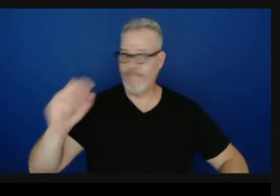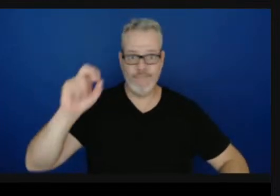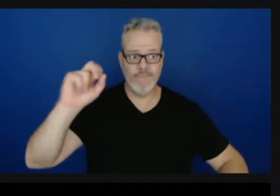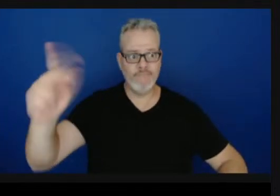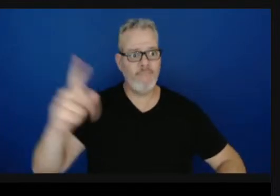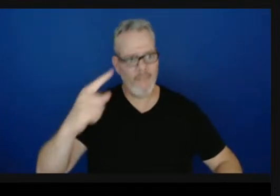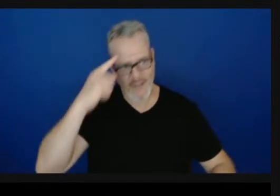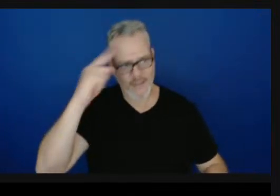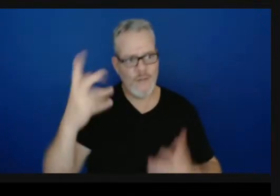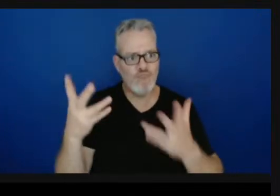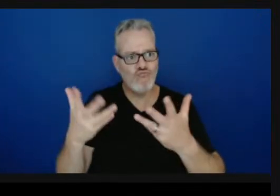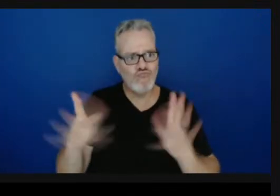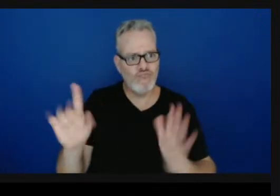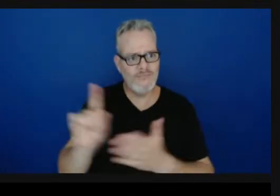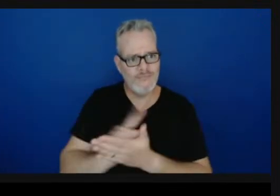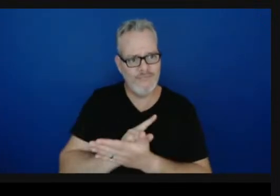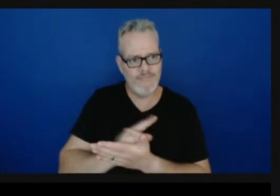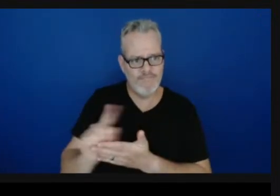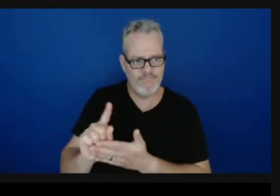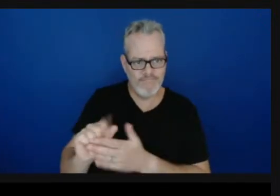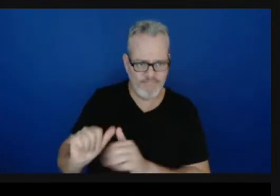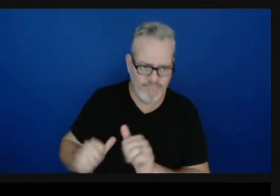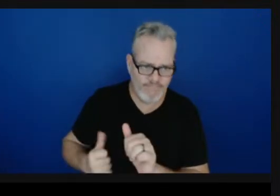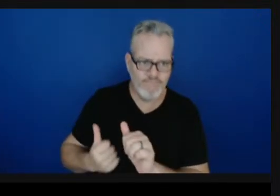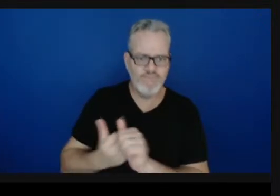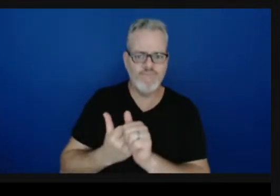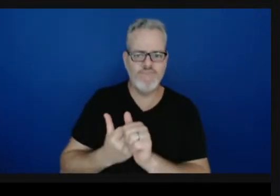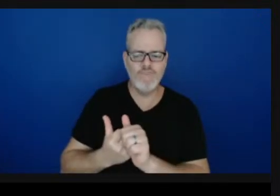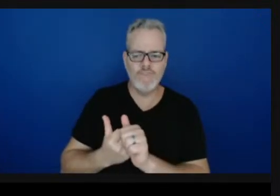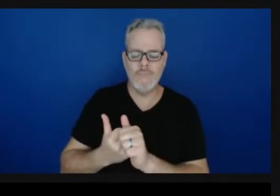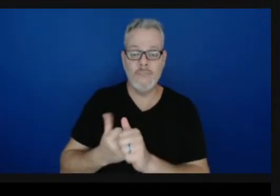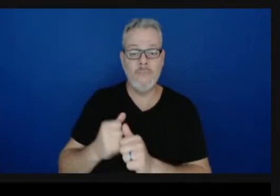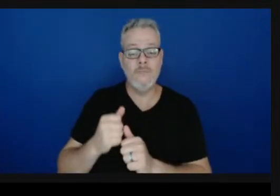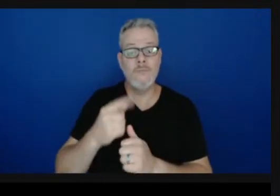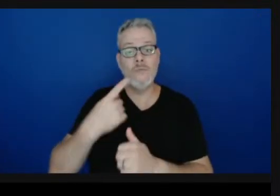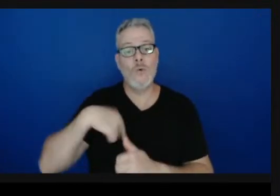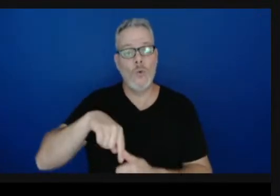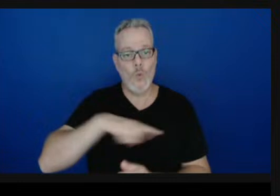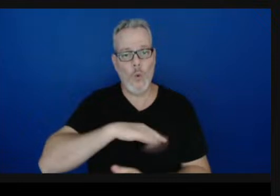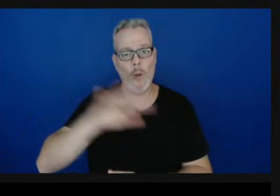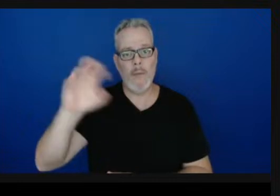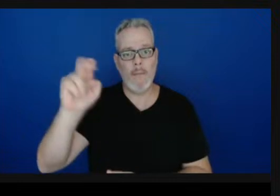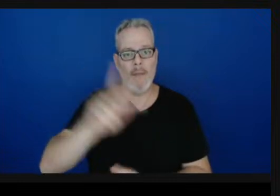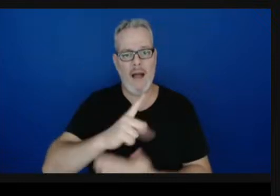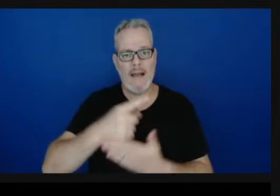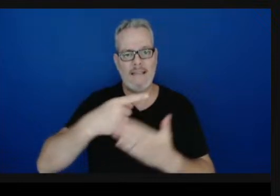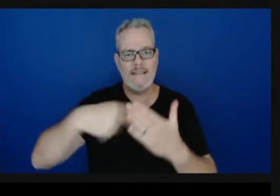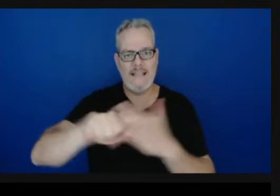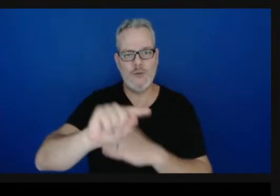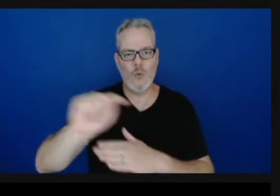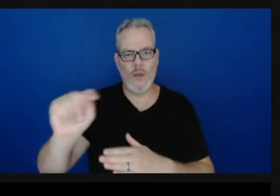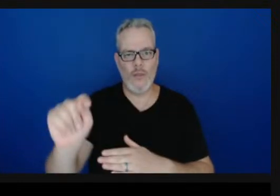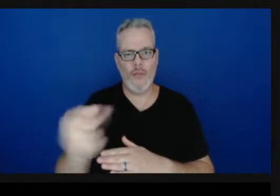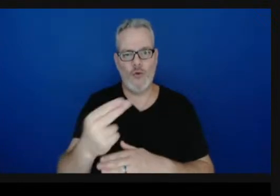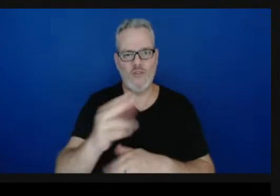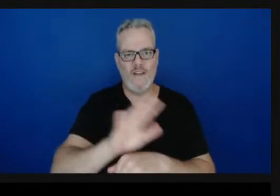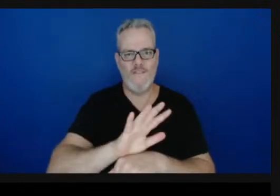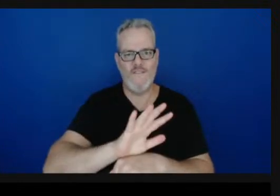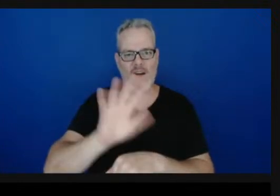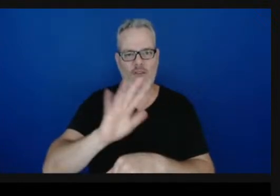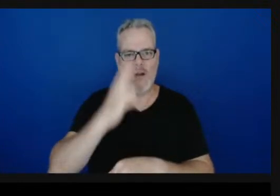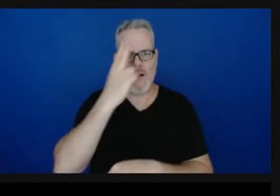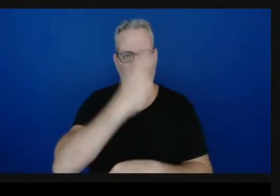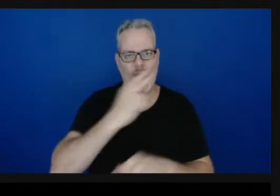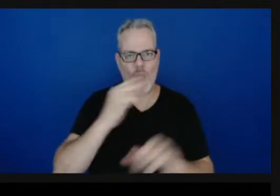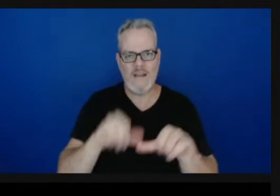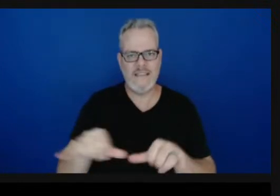everything this week. In terms of questions, we will be back next week, Thursday, 5 p.m. Hawaii Standard Time. That is our normal time. We